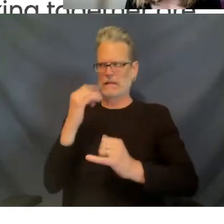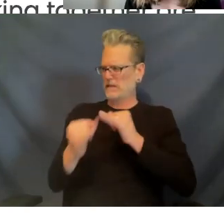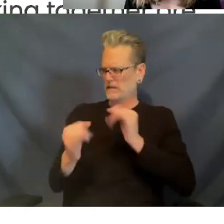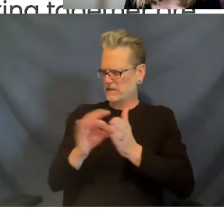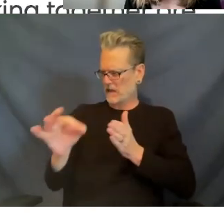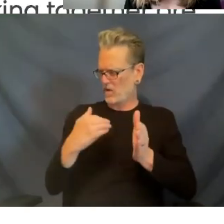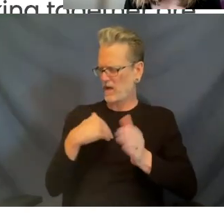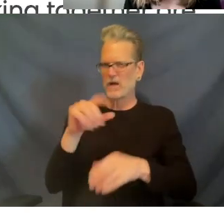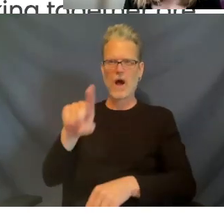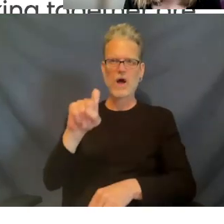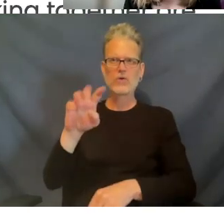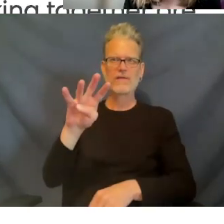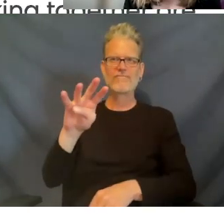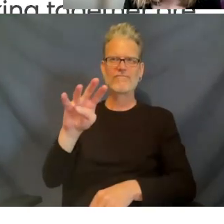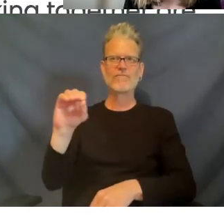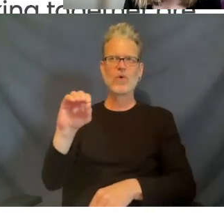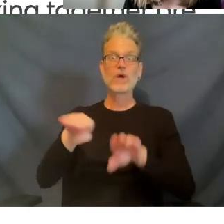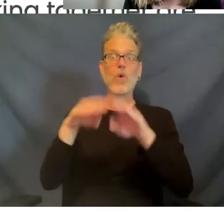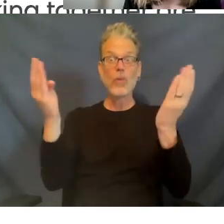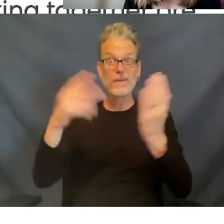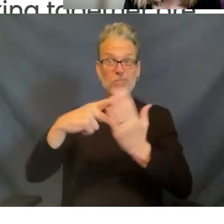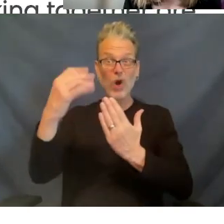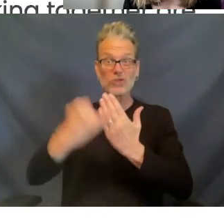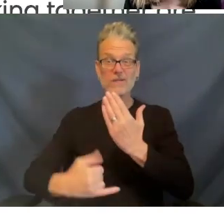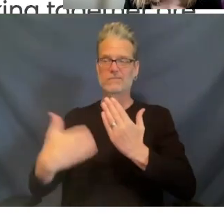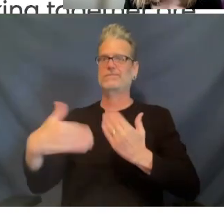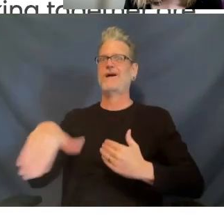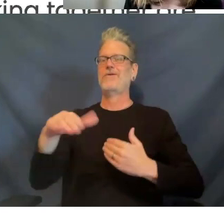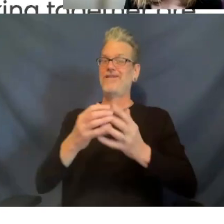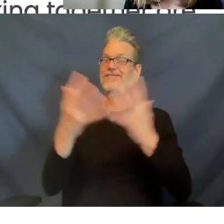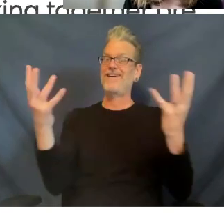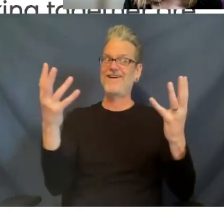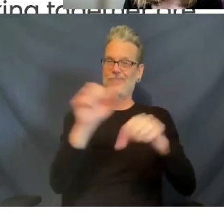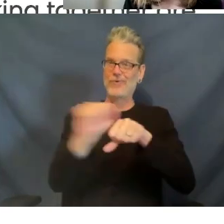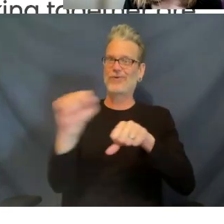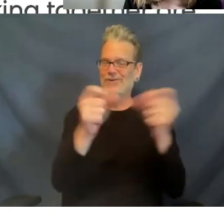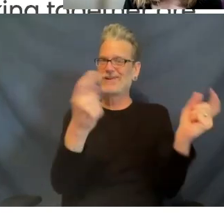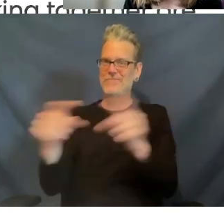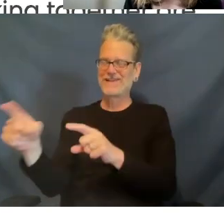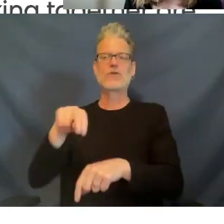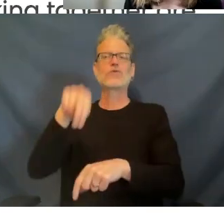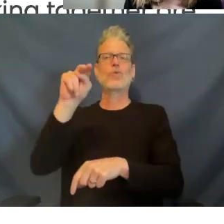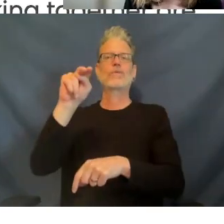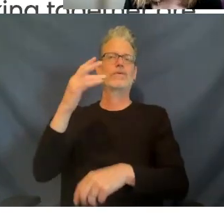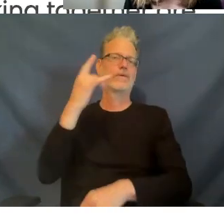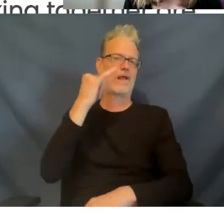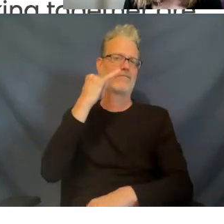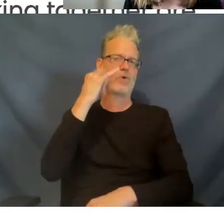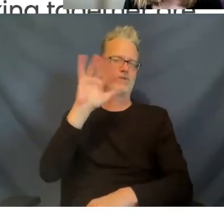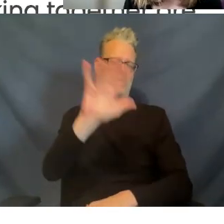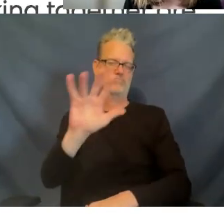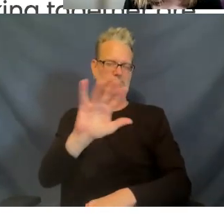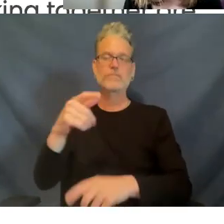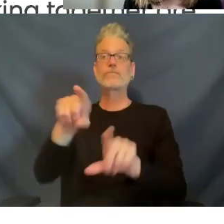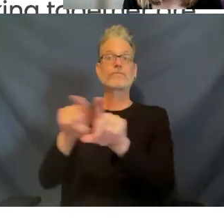had 140 open projects, so a lot going on in the Northern California area. Our staff also